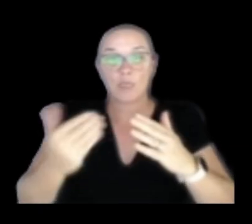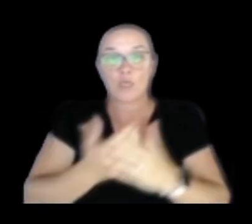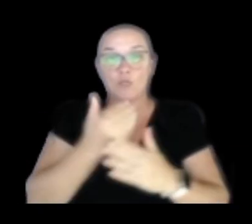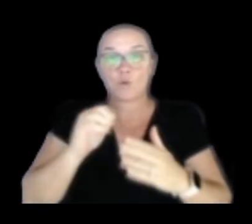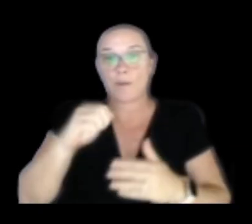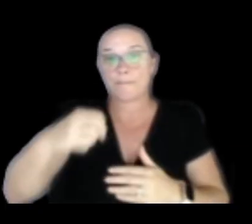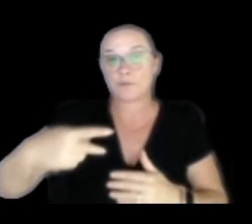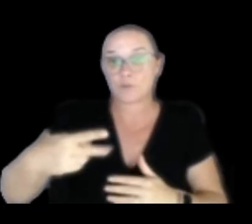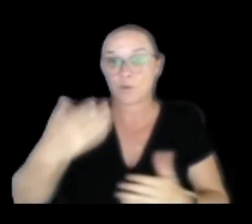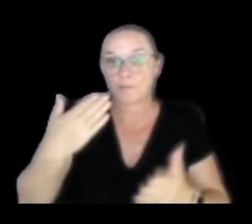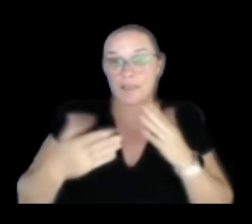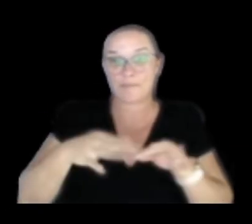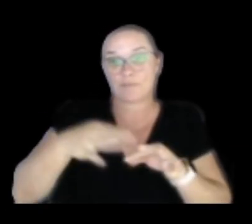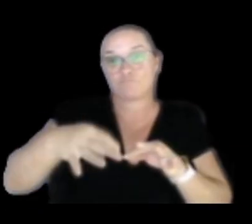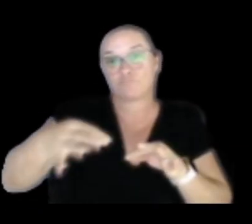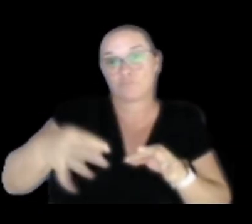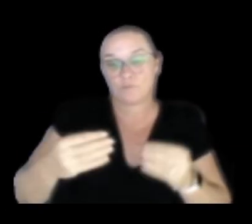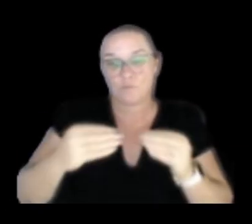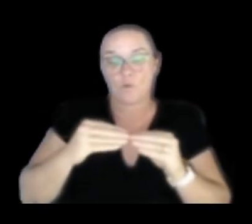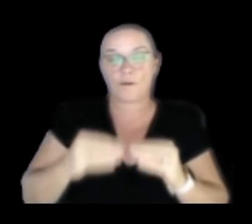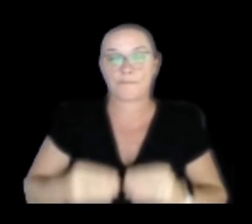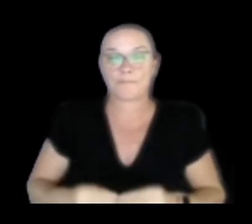delayed even further beyond that.